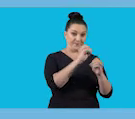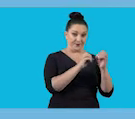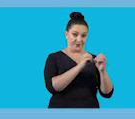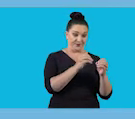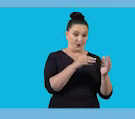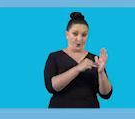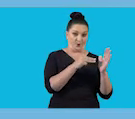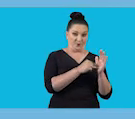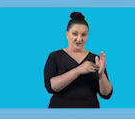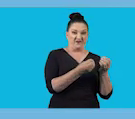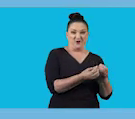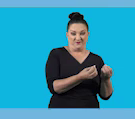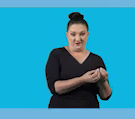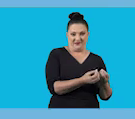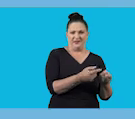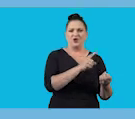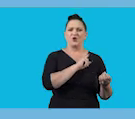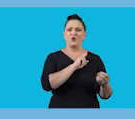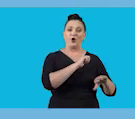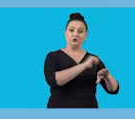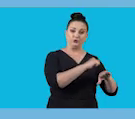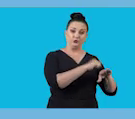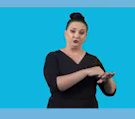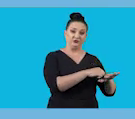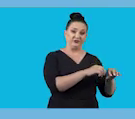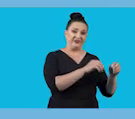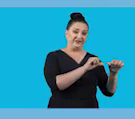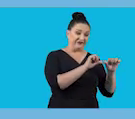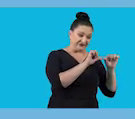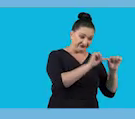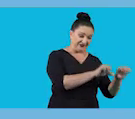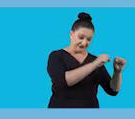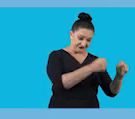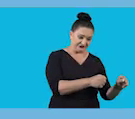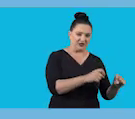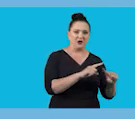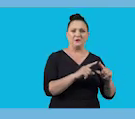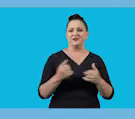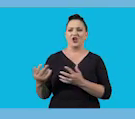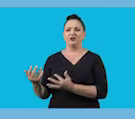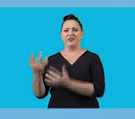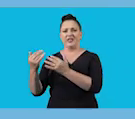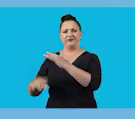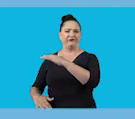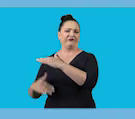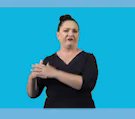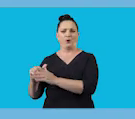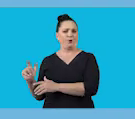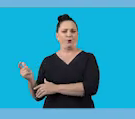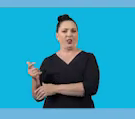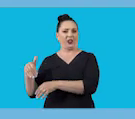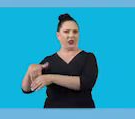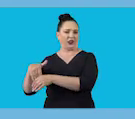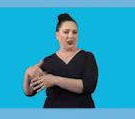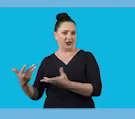of matter to explain why solids have a fixed shape, but gases fill all the shape of the container they are in. Why is it